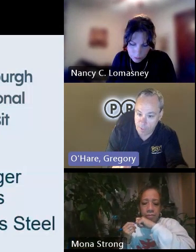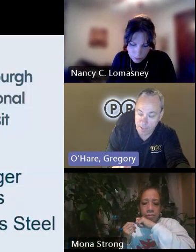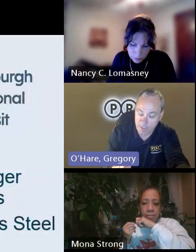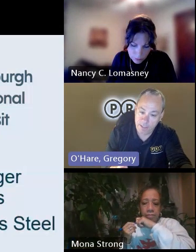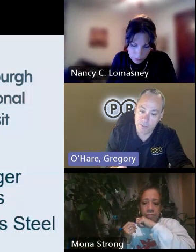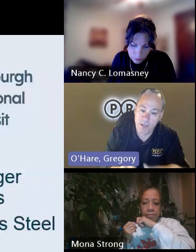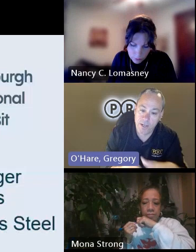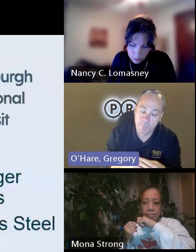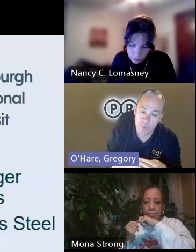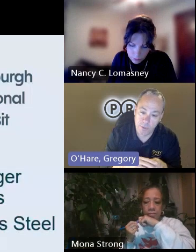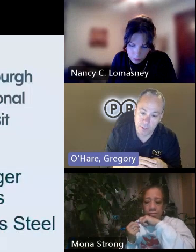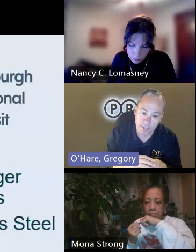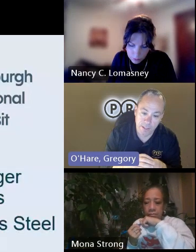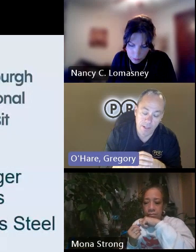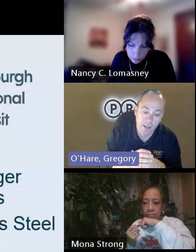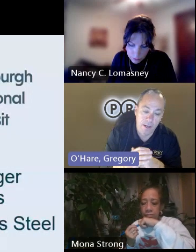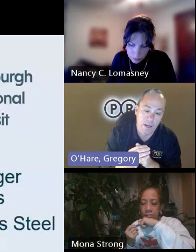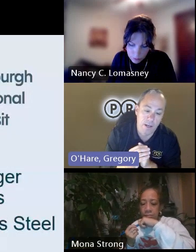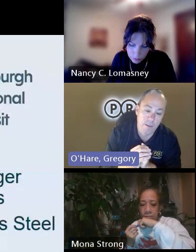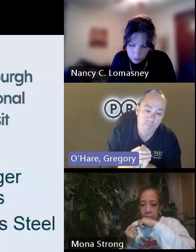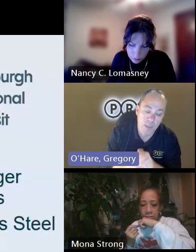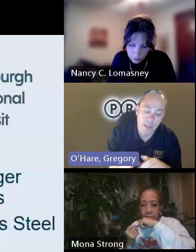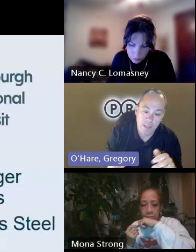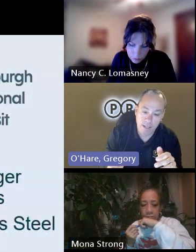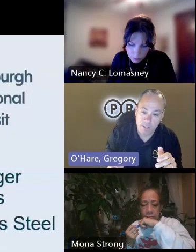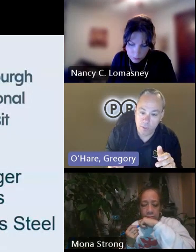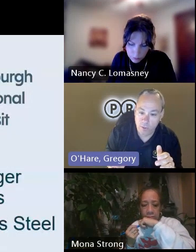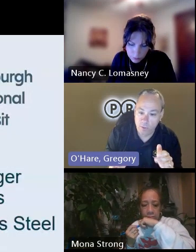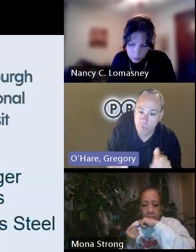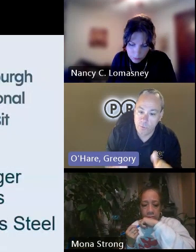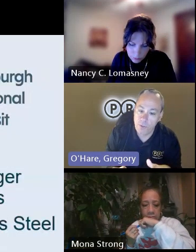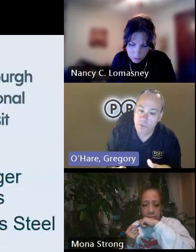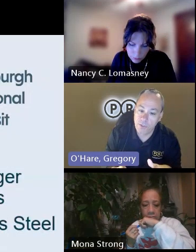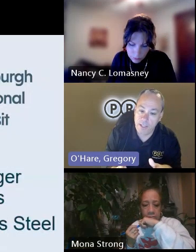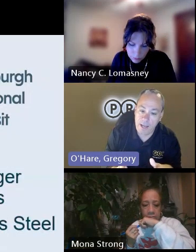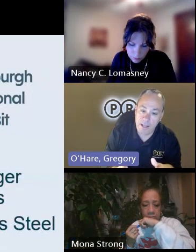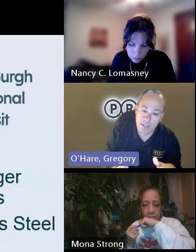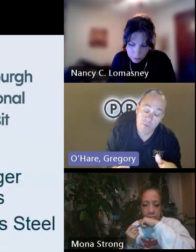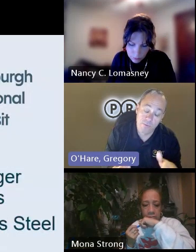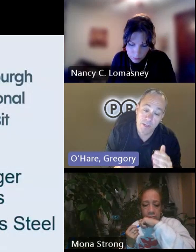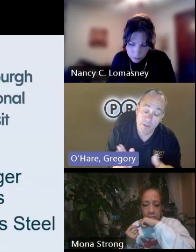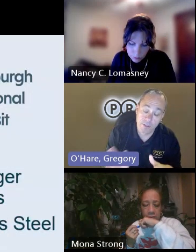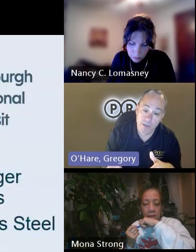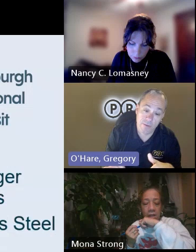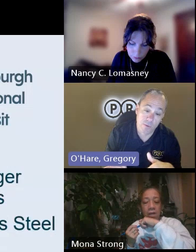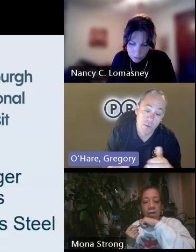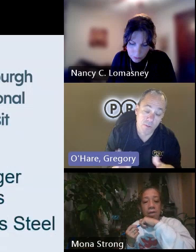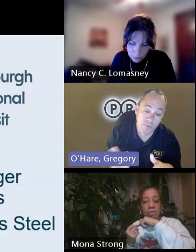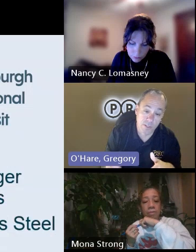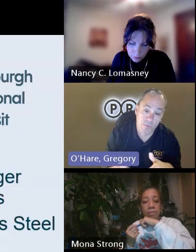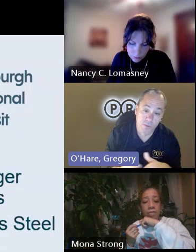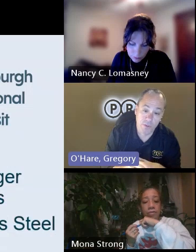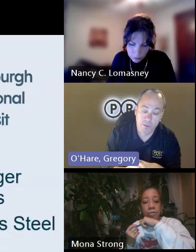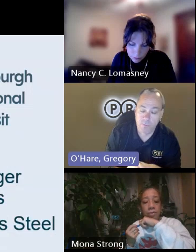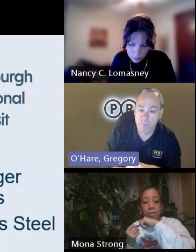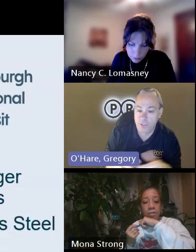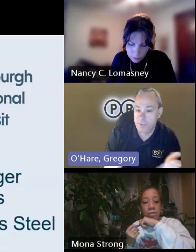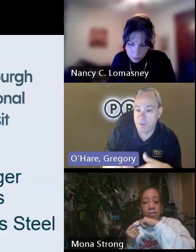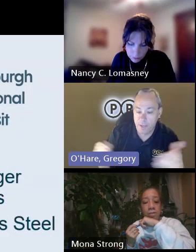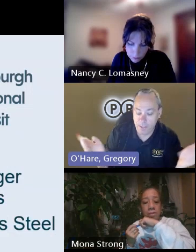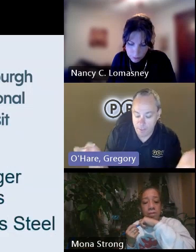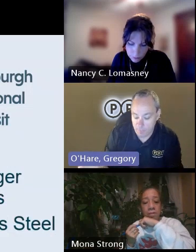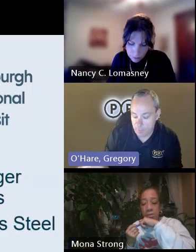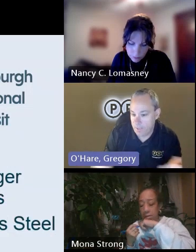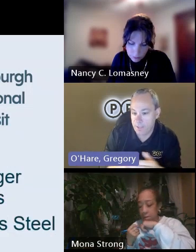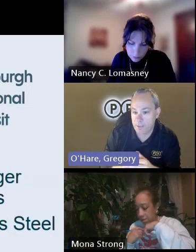is running, you see the train is approaching there. That's also dual use in that that's where vehicular traffic will also run as well too. It'll be